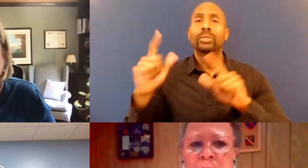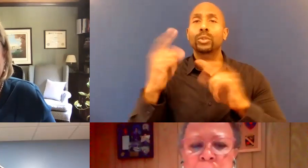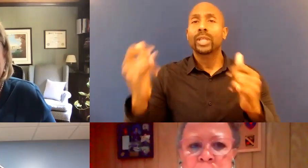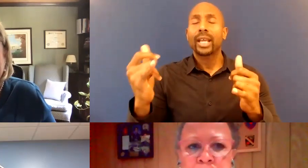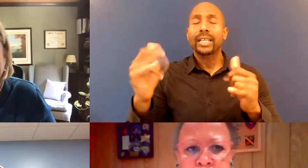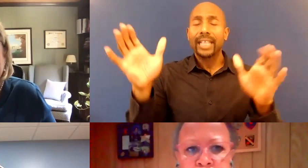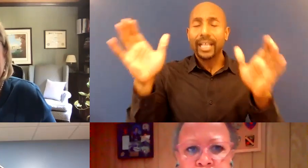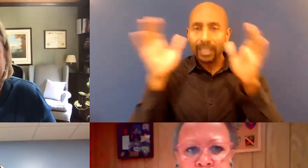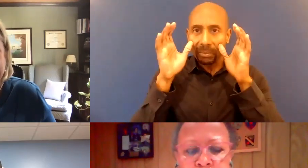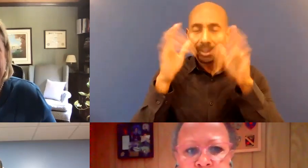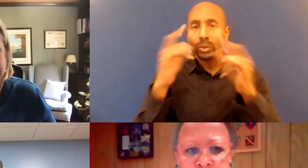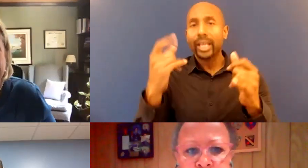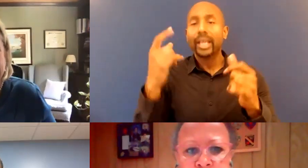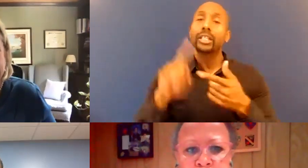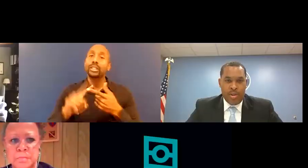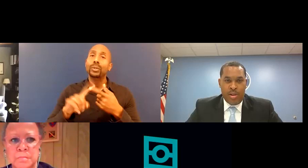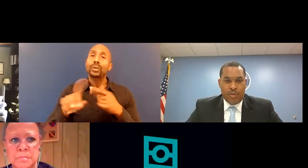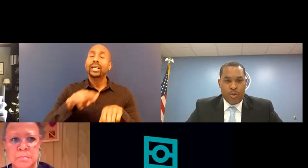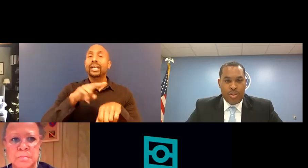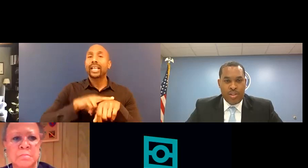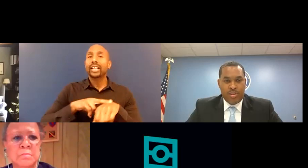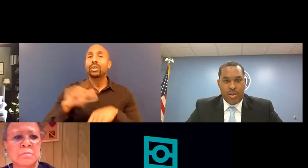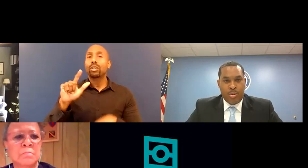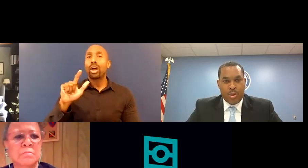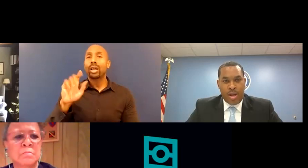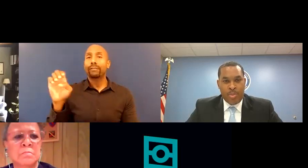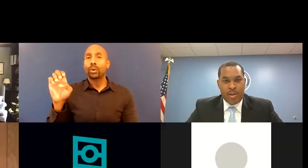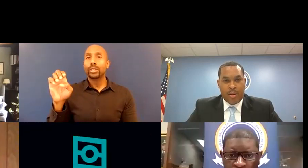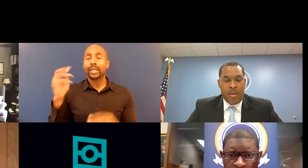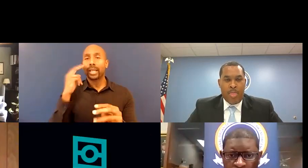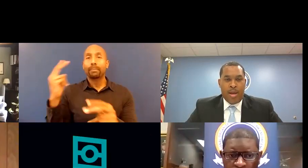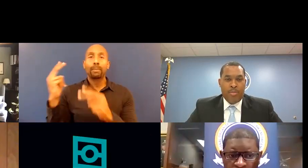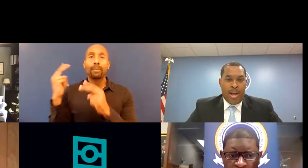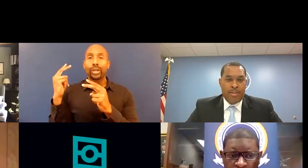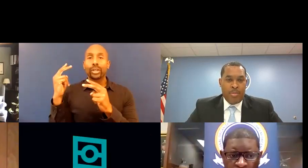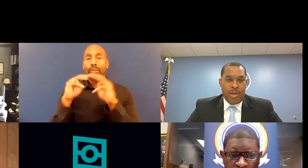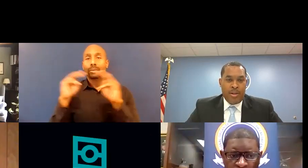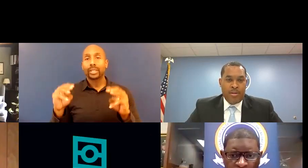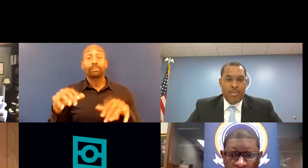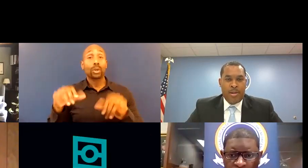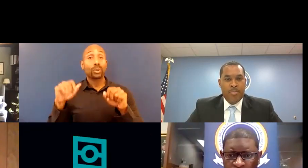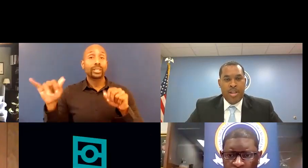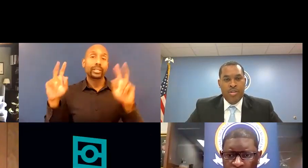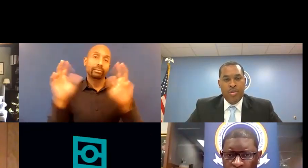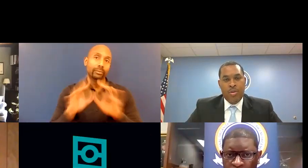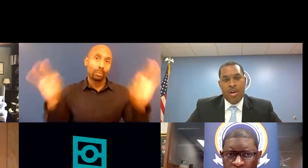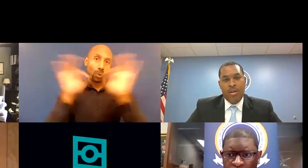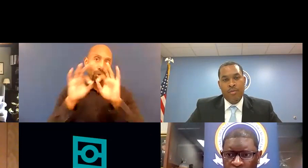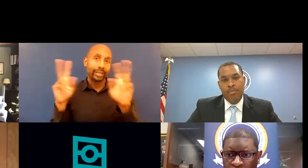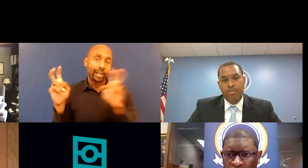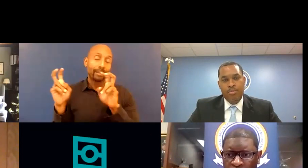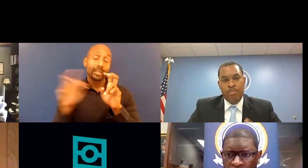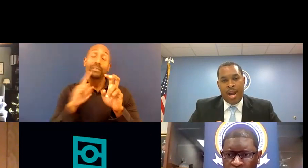to the National Law Enforcement Memorial Museum for hosting this important topic. And I'm glad to be here. The issue